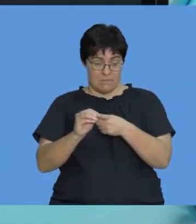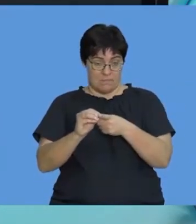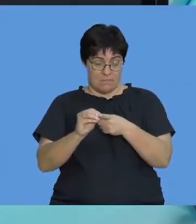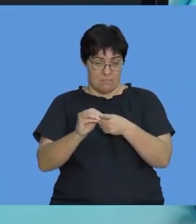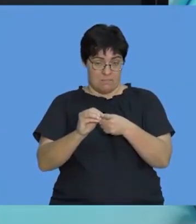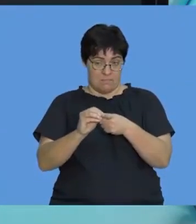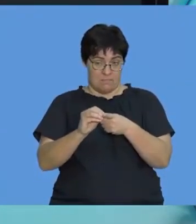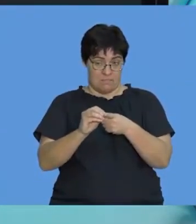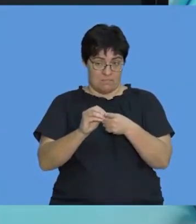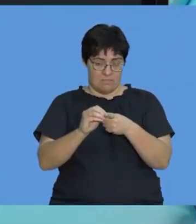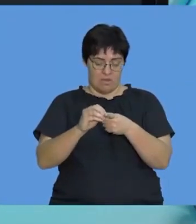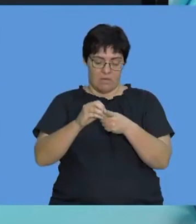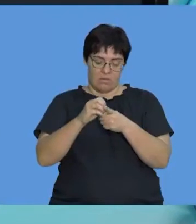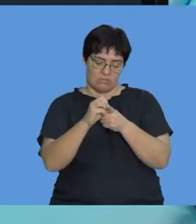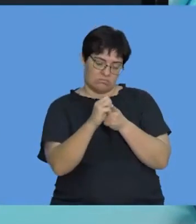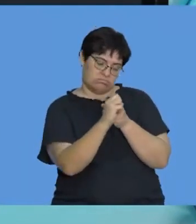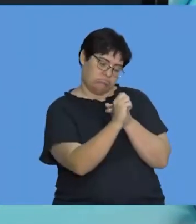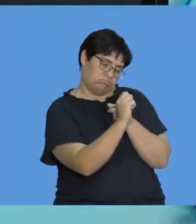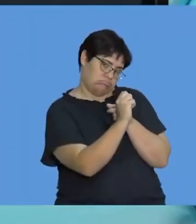the ball